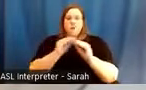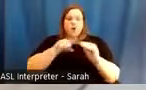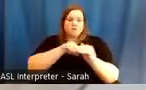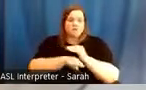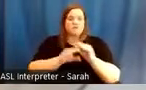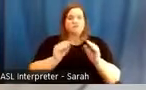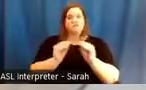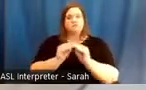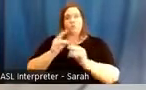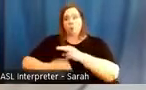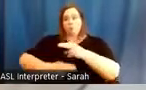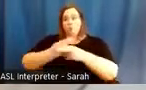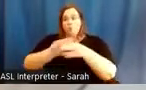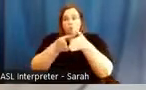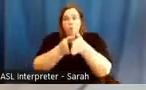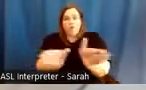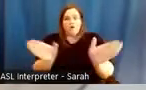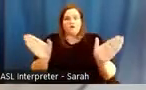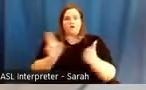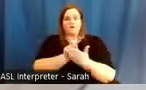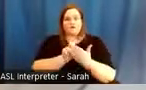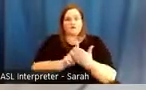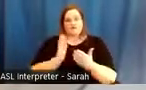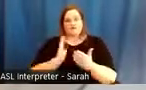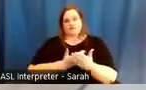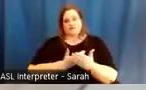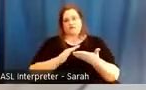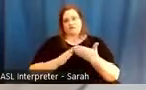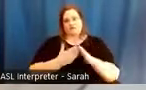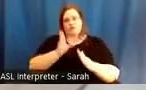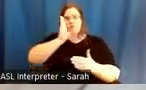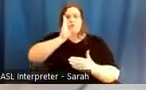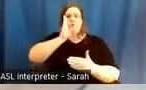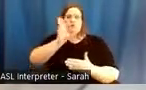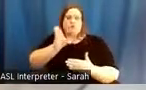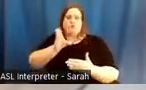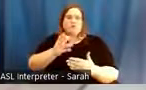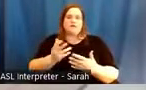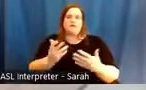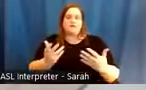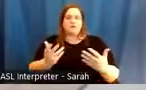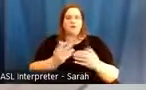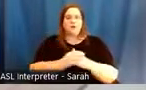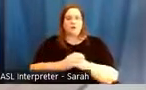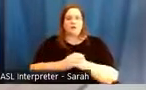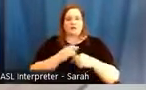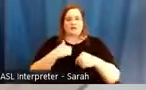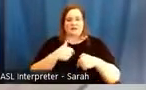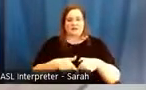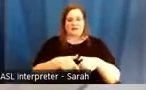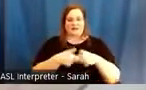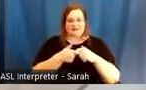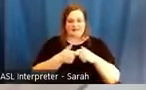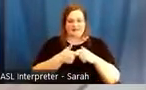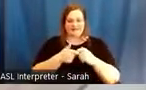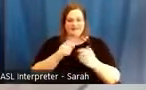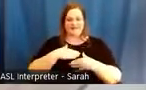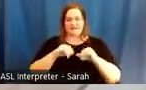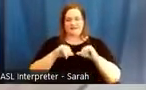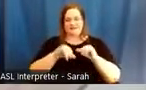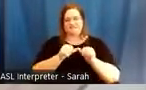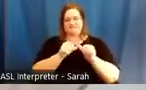designed for our community. So, I will pause there and happy to stay on for